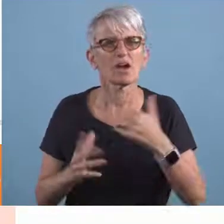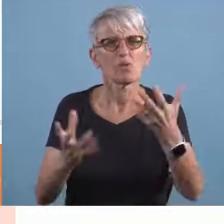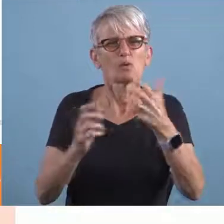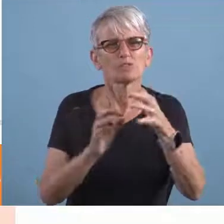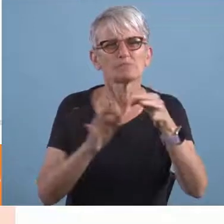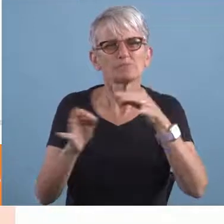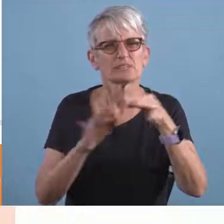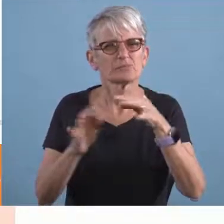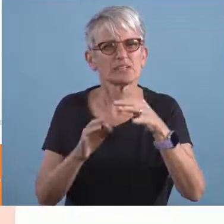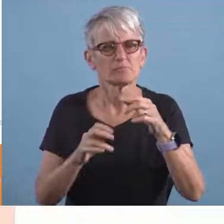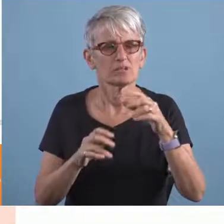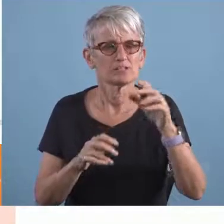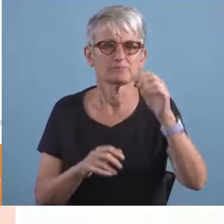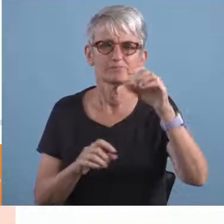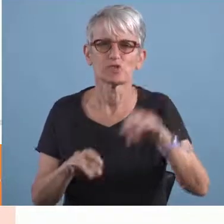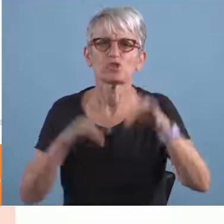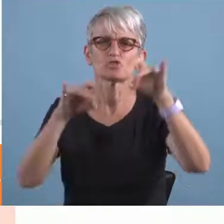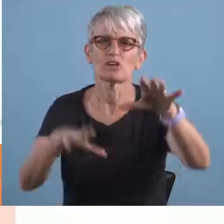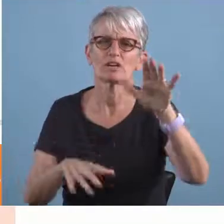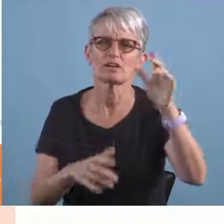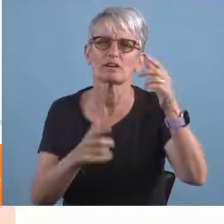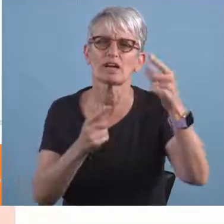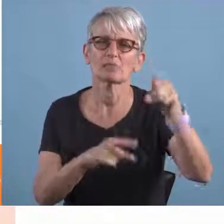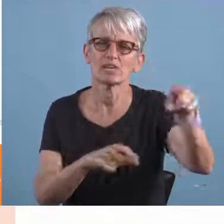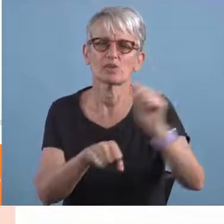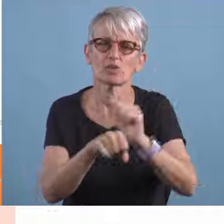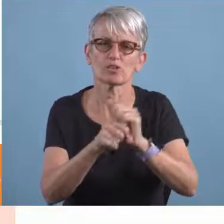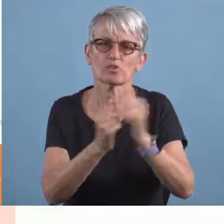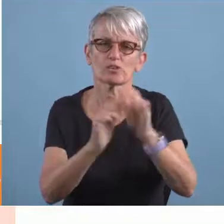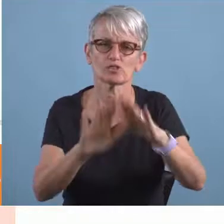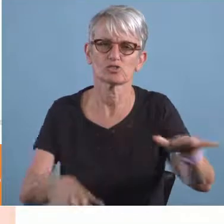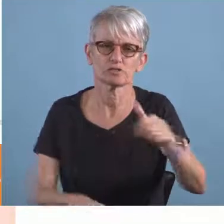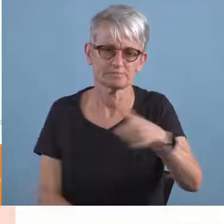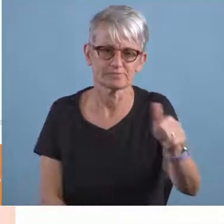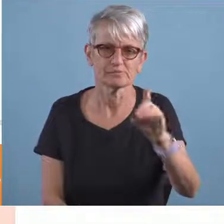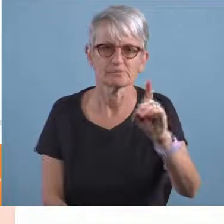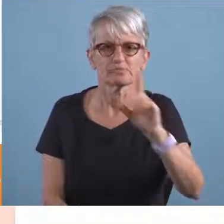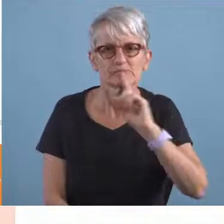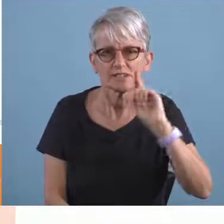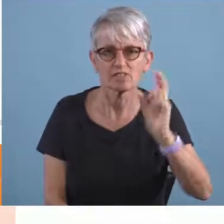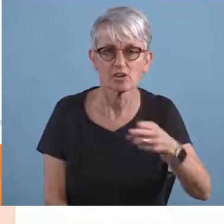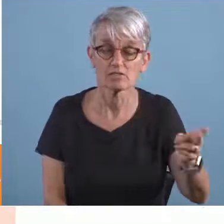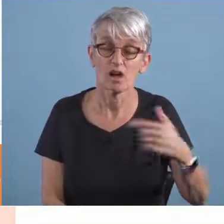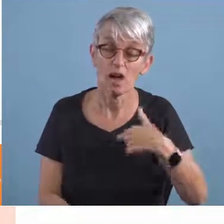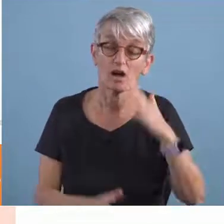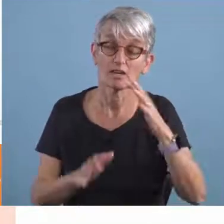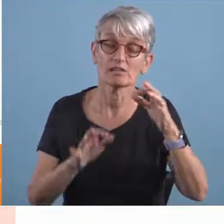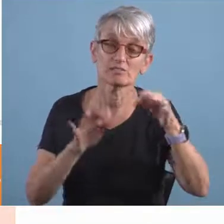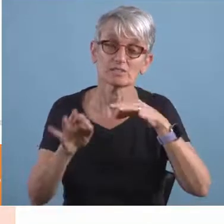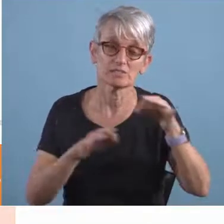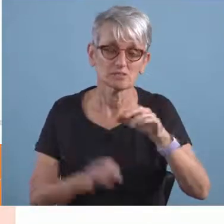our colleagues in Australia who are working with children who are deaf and hard of hearing. And I can share Melissa